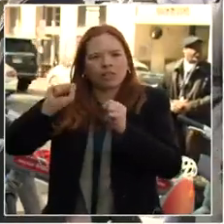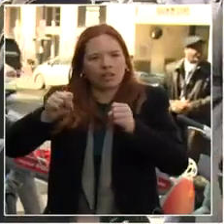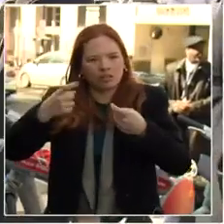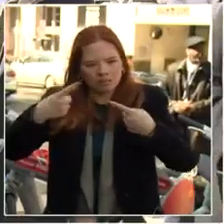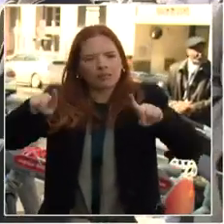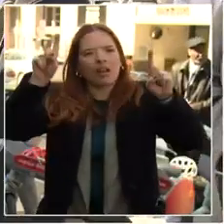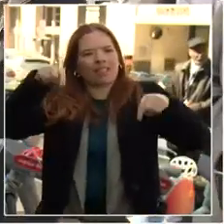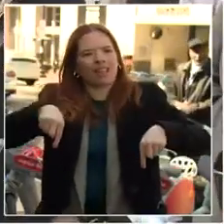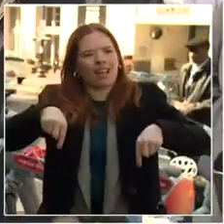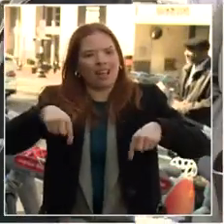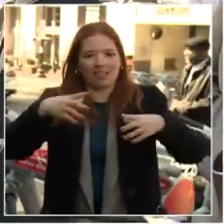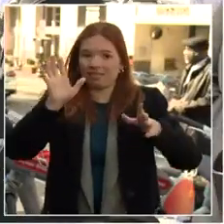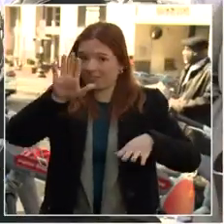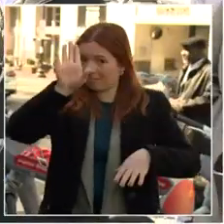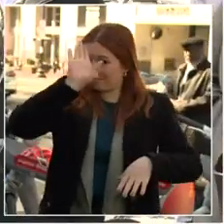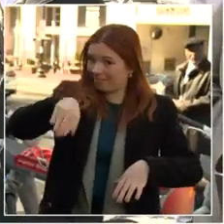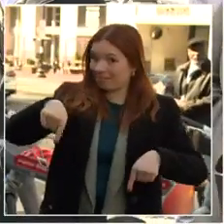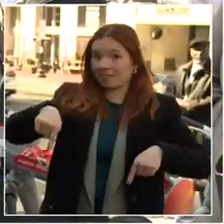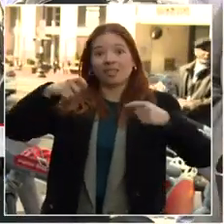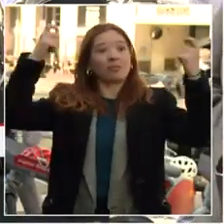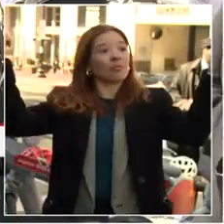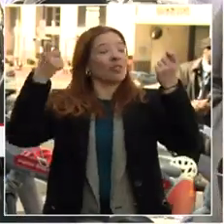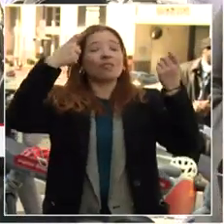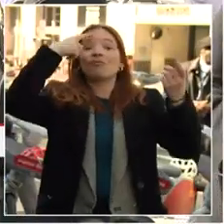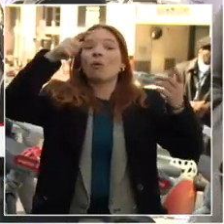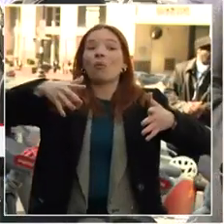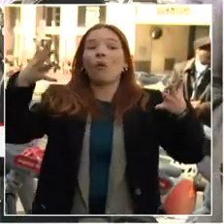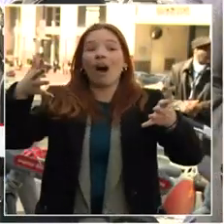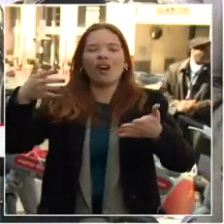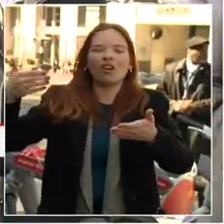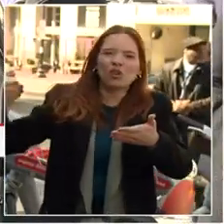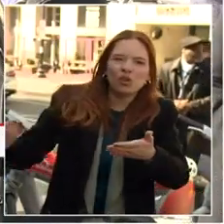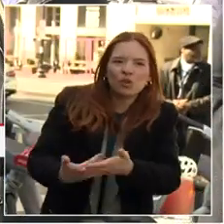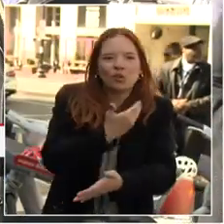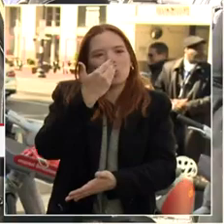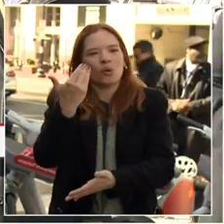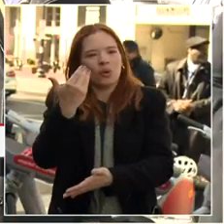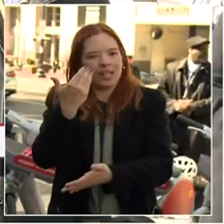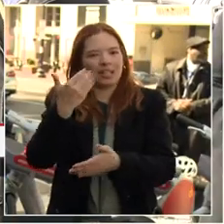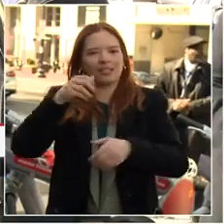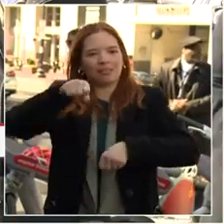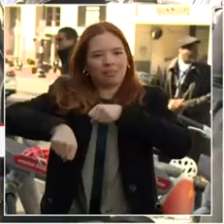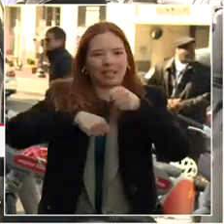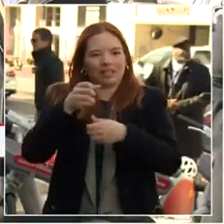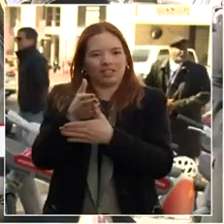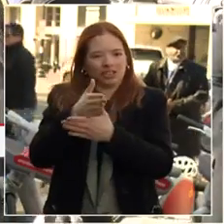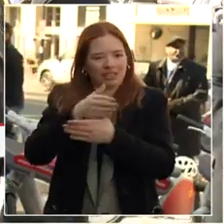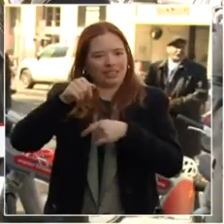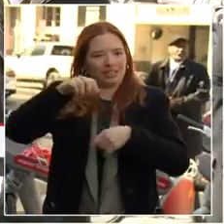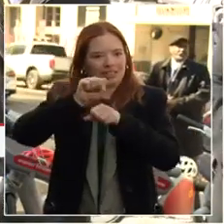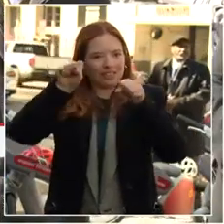the brand new 9th Street Northwest Protected Bike Lane